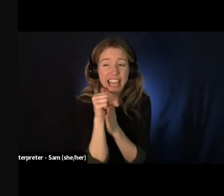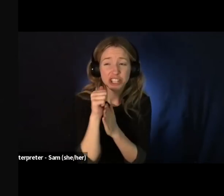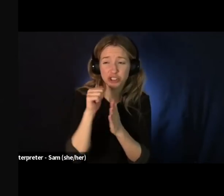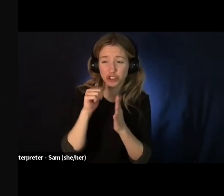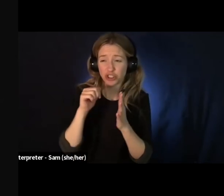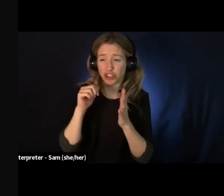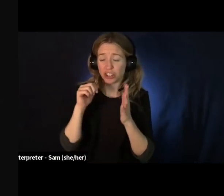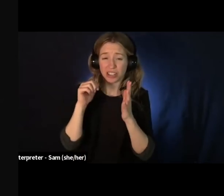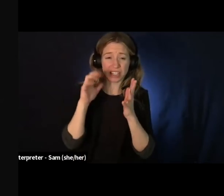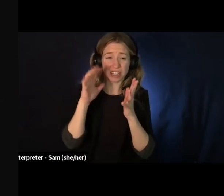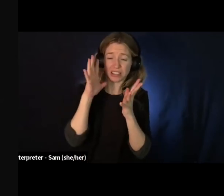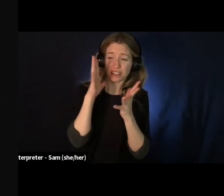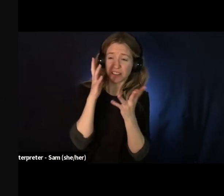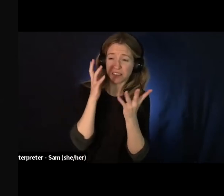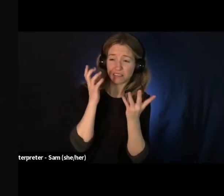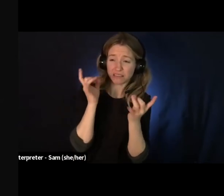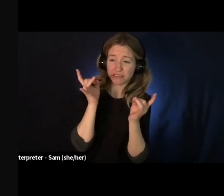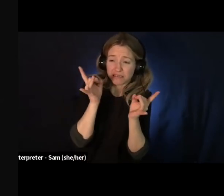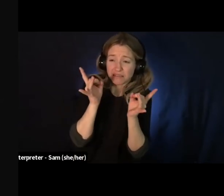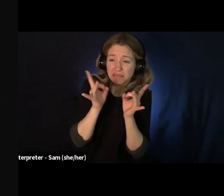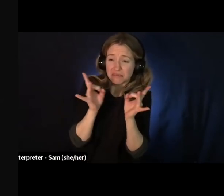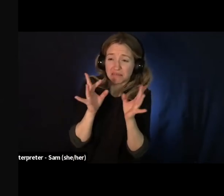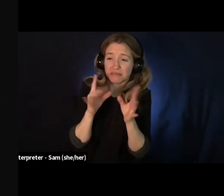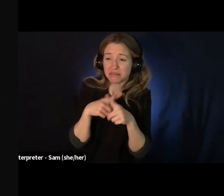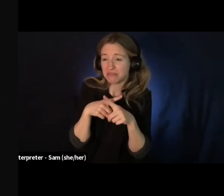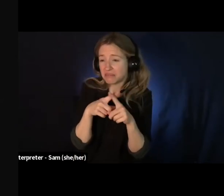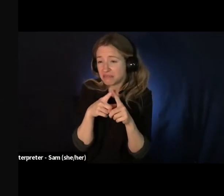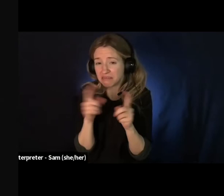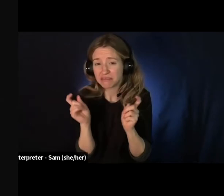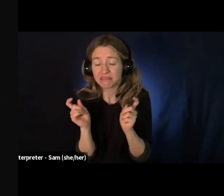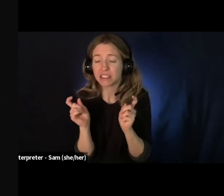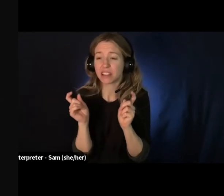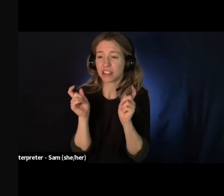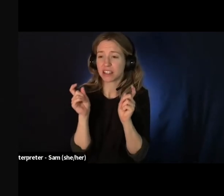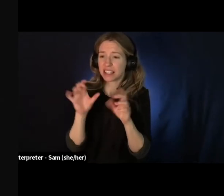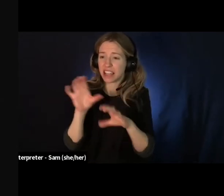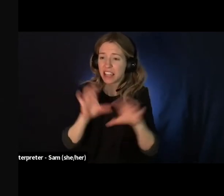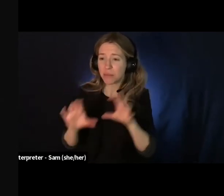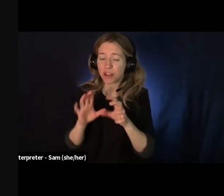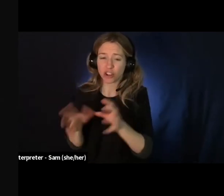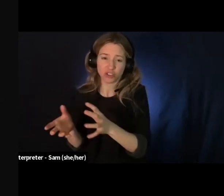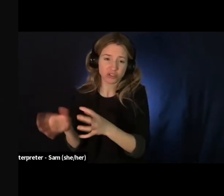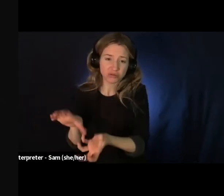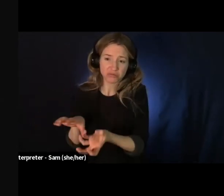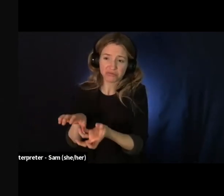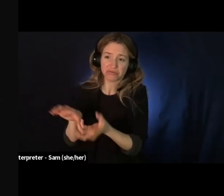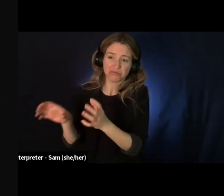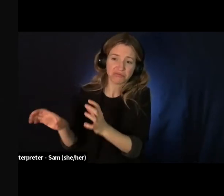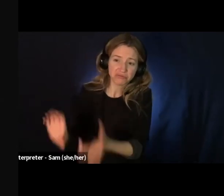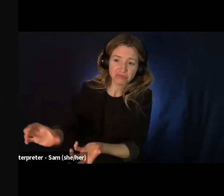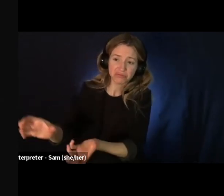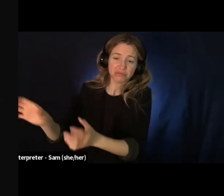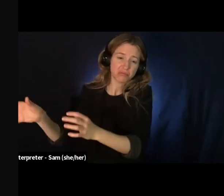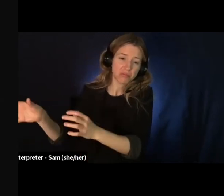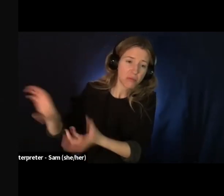life-taking chemicals. They were disposing of 16 million pounds every